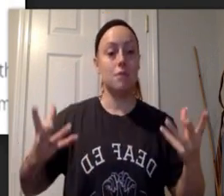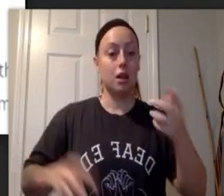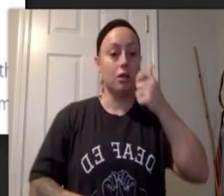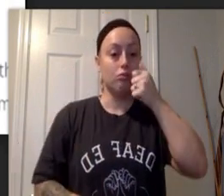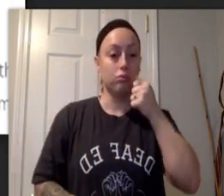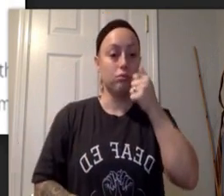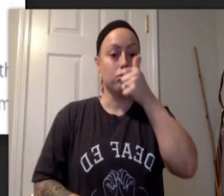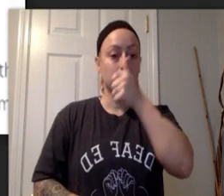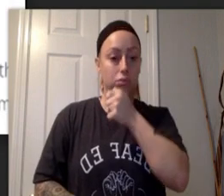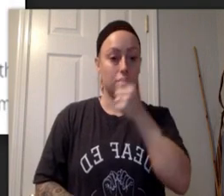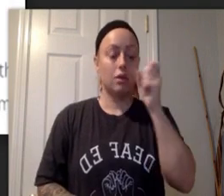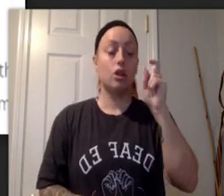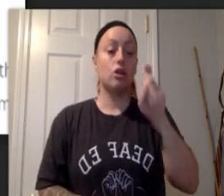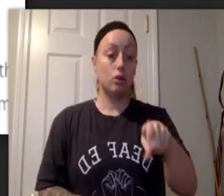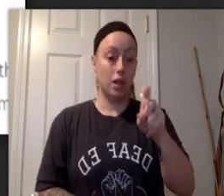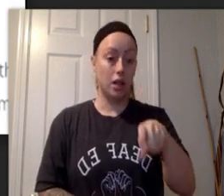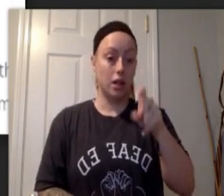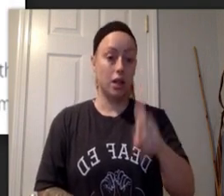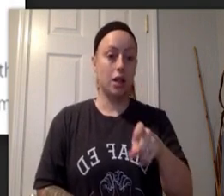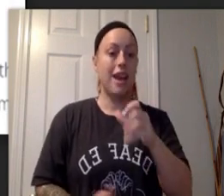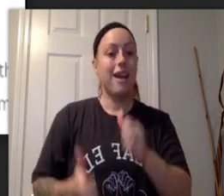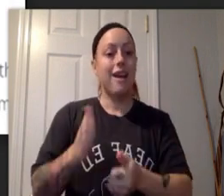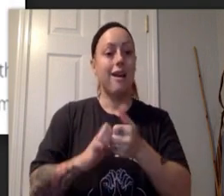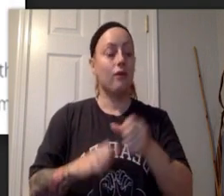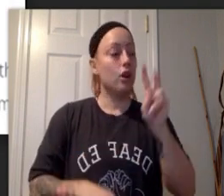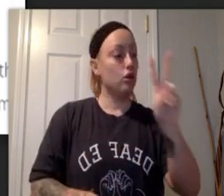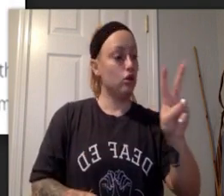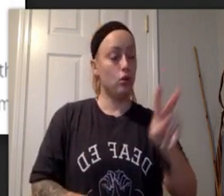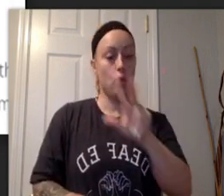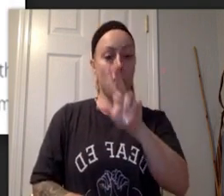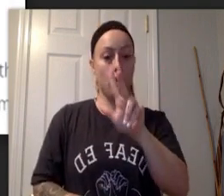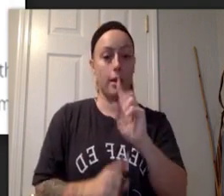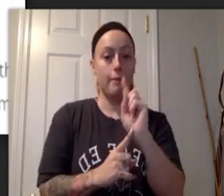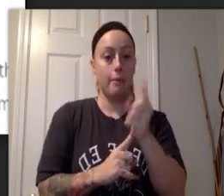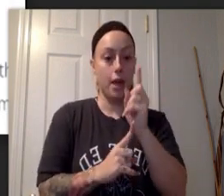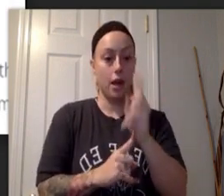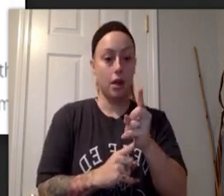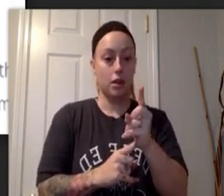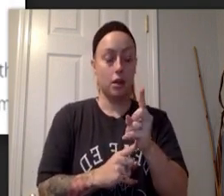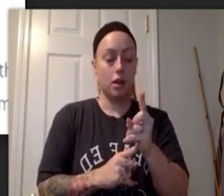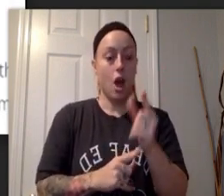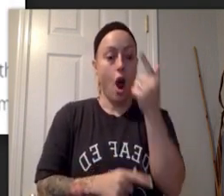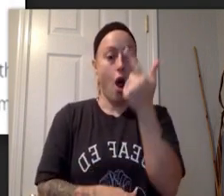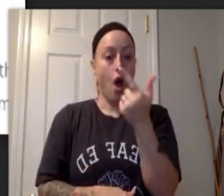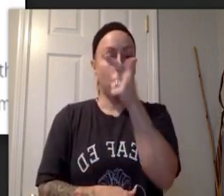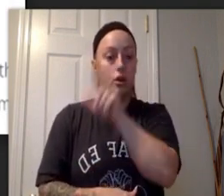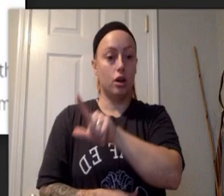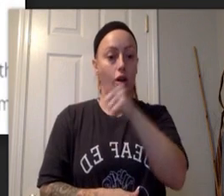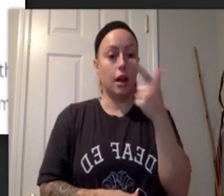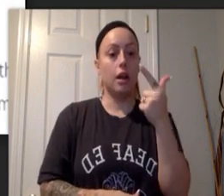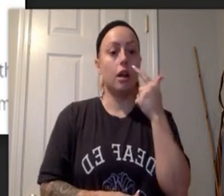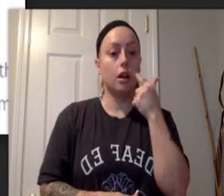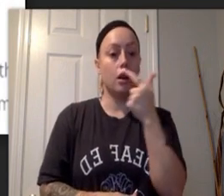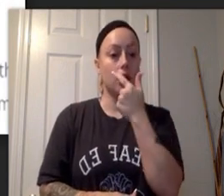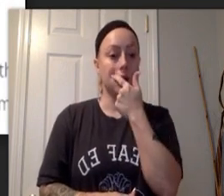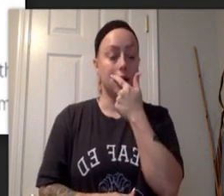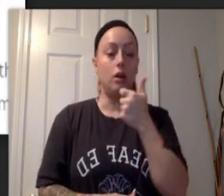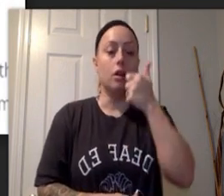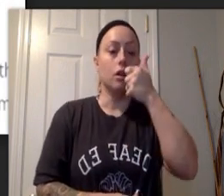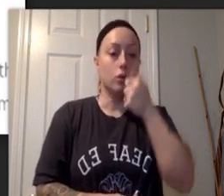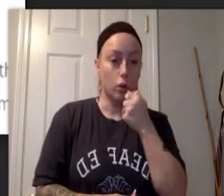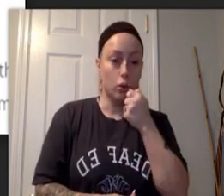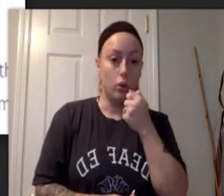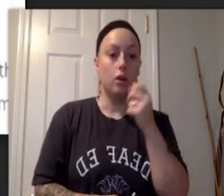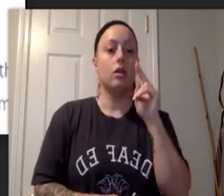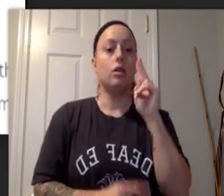every 2 to 3 minutes, alternating nostrils. You can't hurt somebody by giving them a ton of naloxone. You can